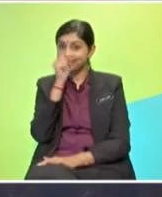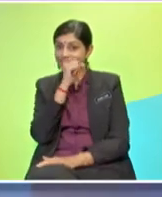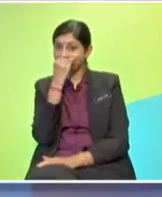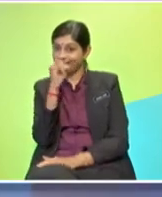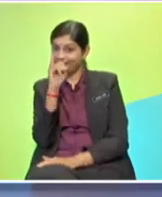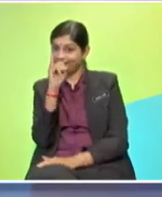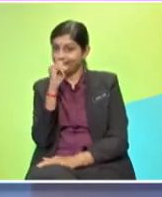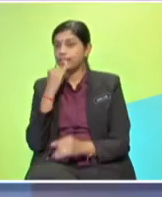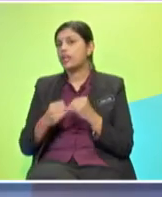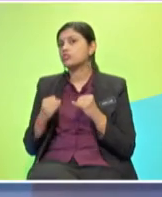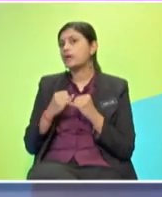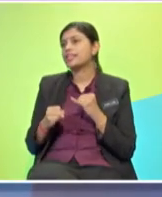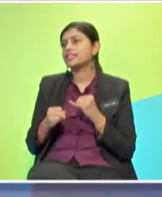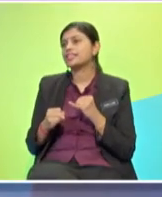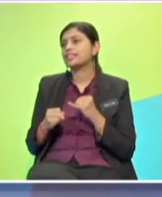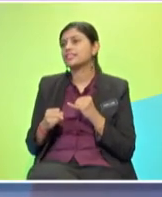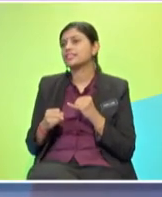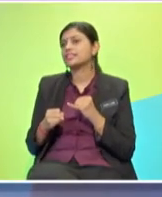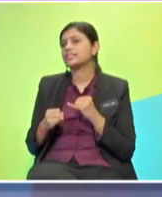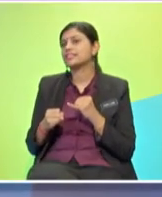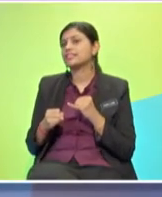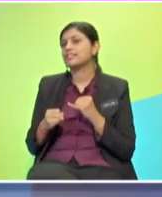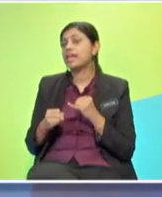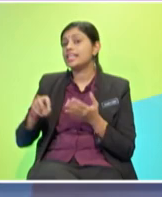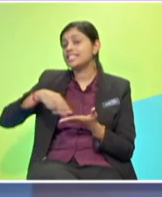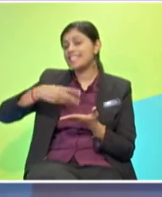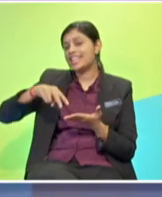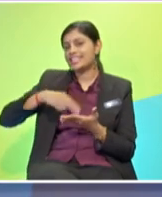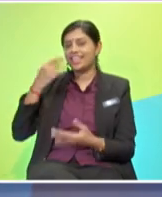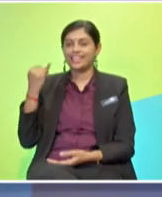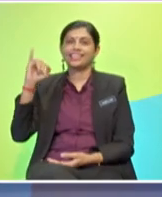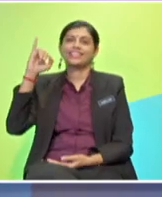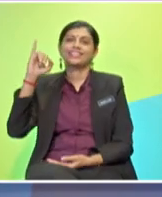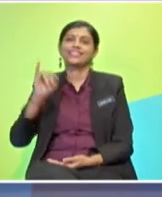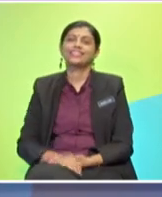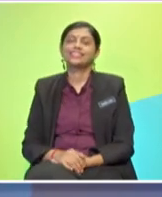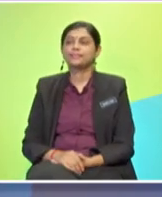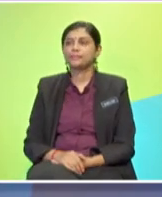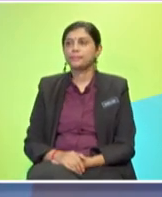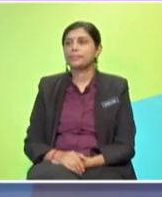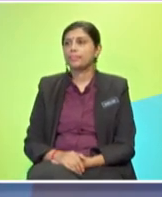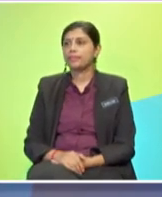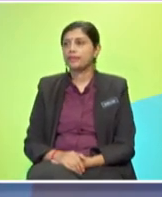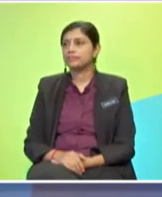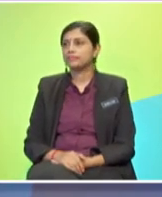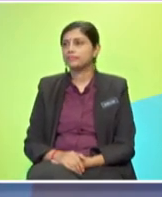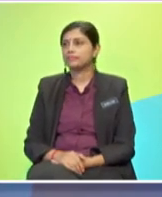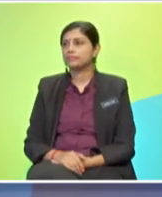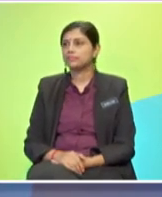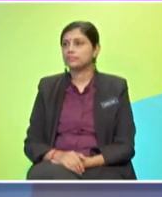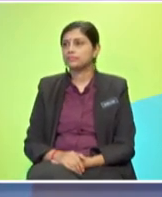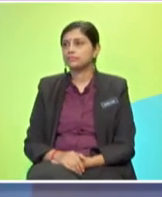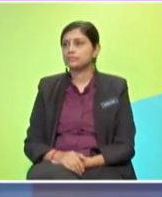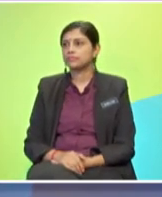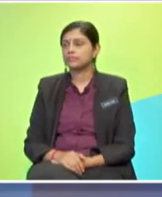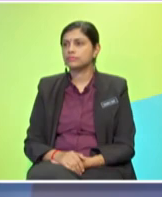Singing. And the last hobby we learn today is dancing. Okay. So teacher, may